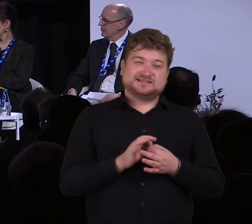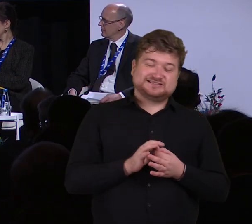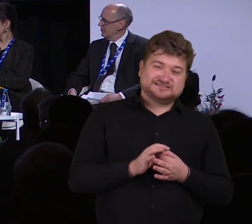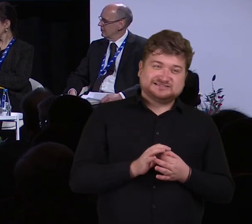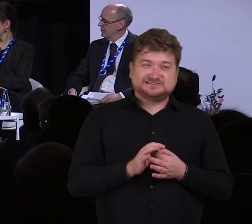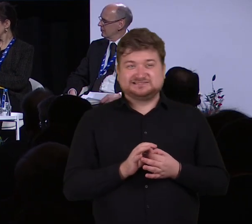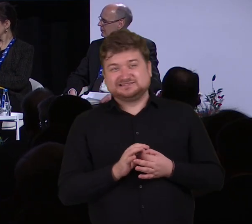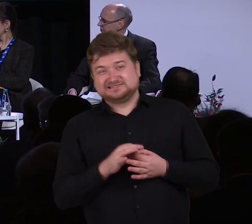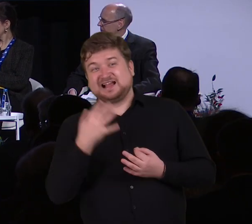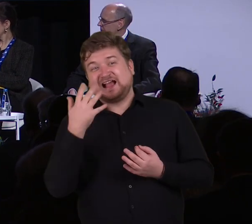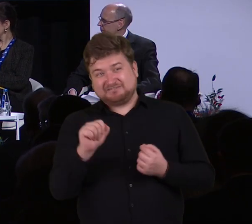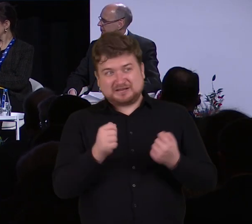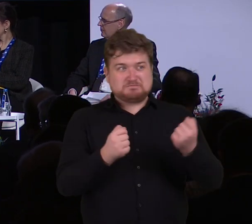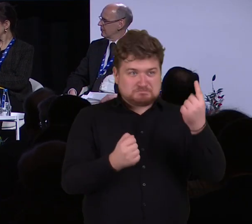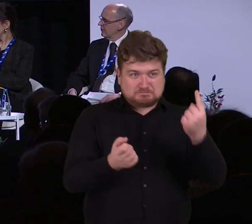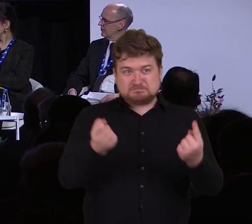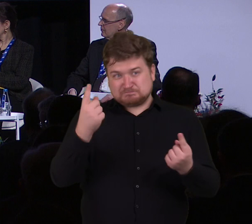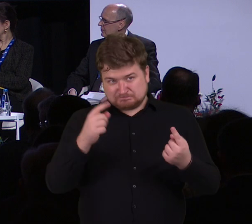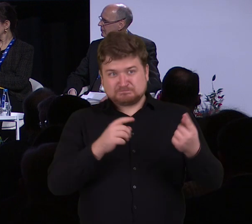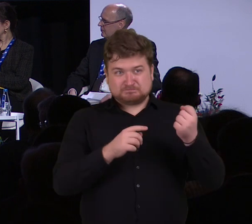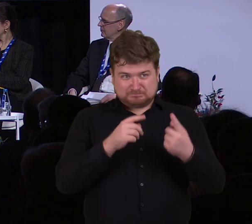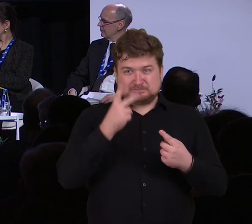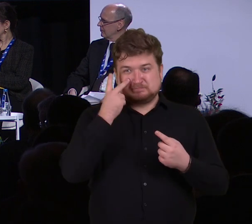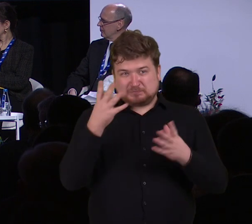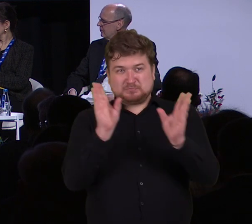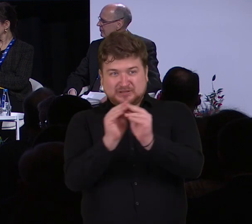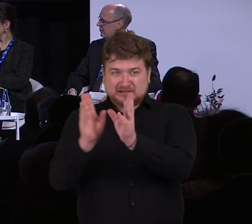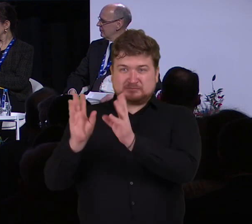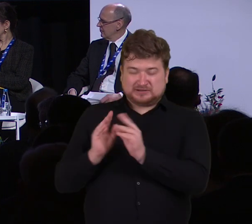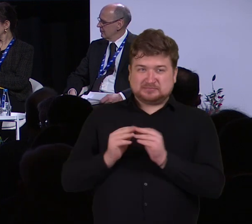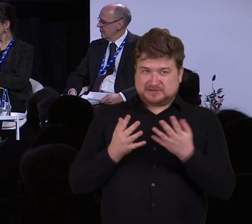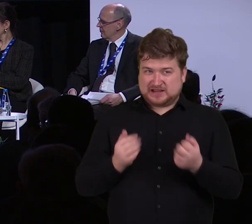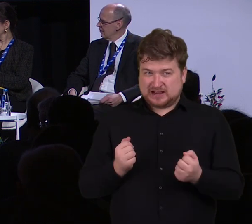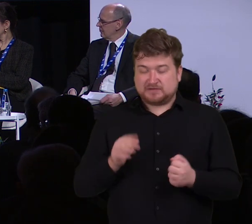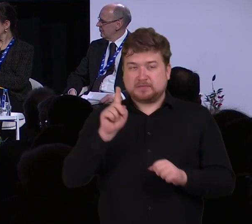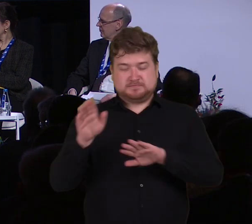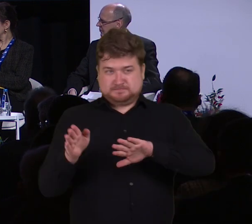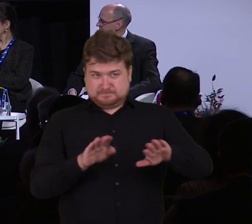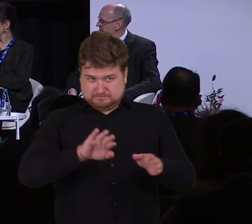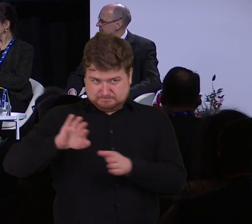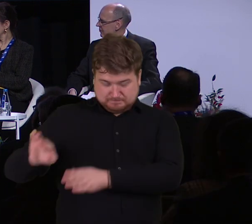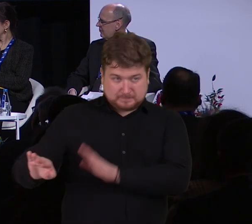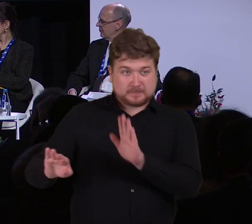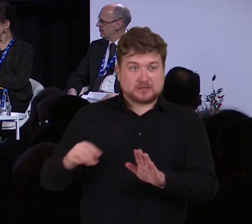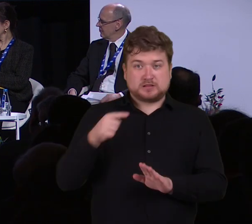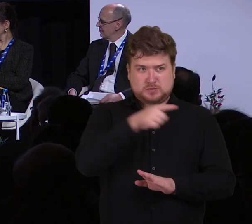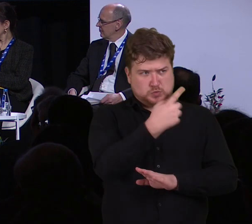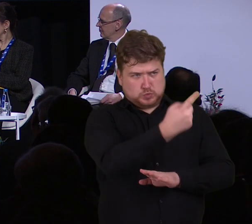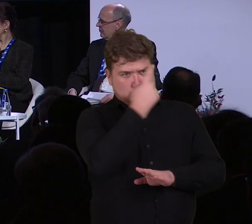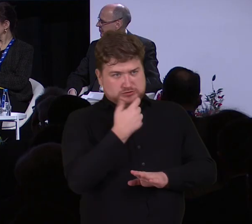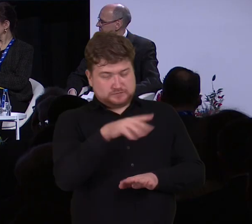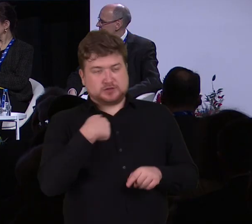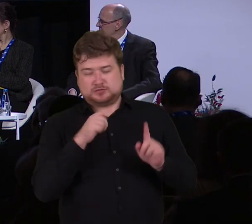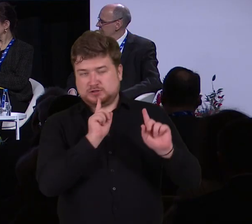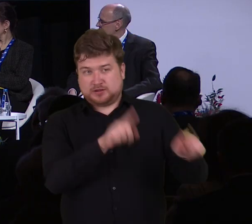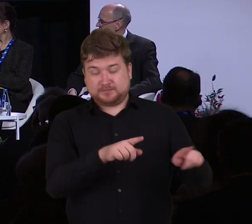to your question, well, we must clarify that Portugal is a unitary country. Mm-hmm. So we